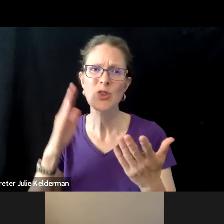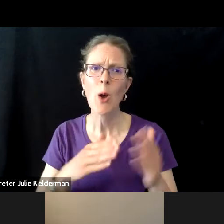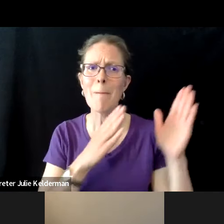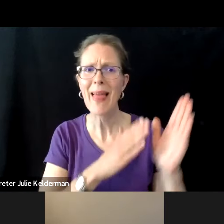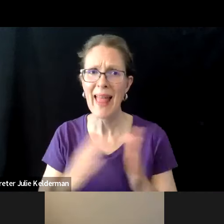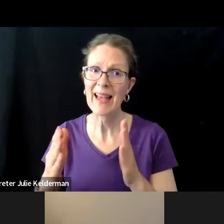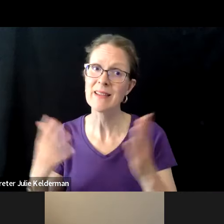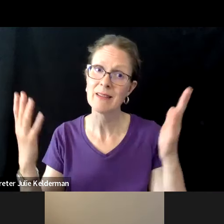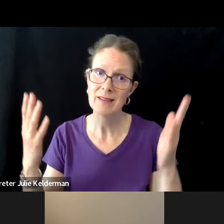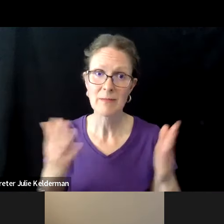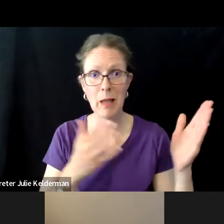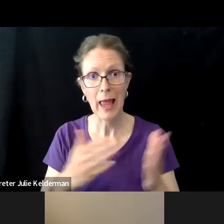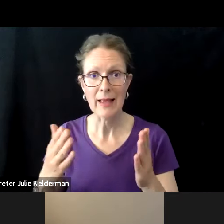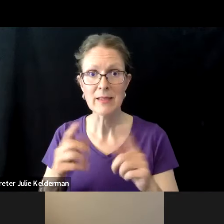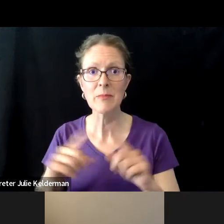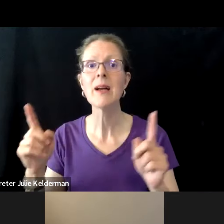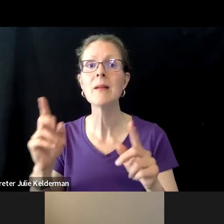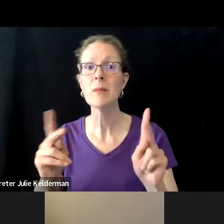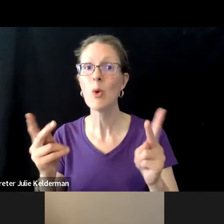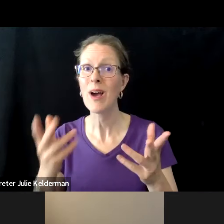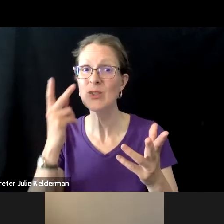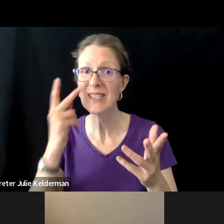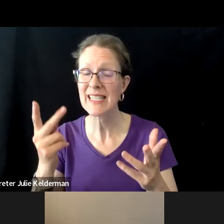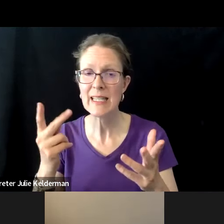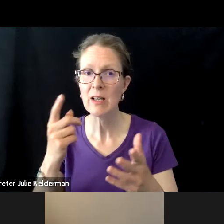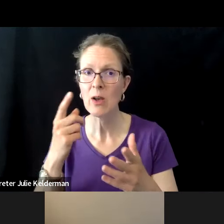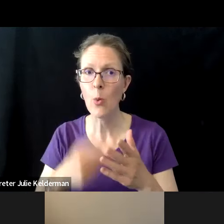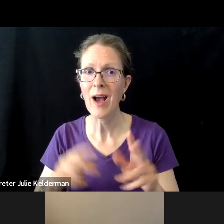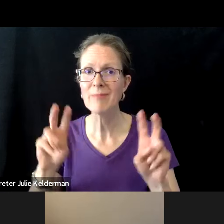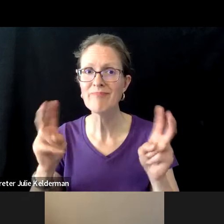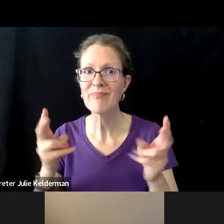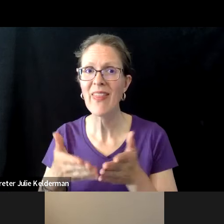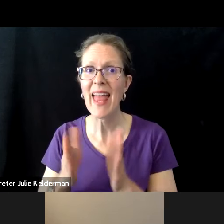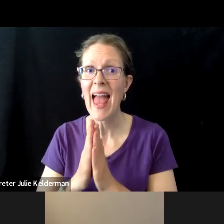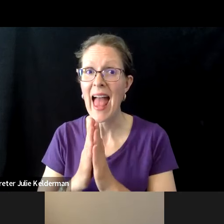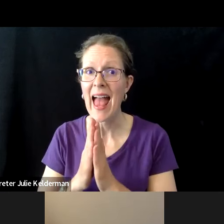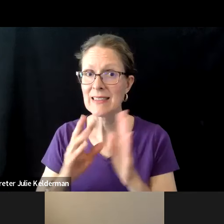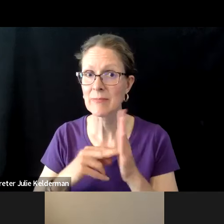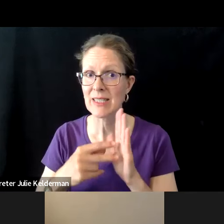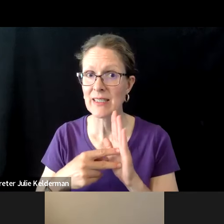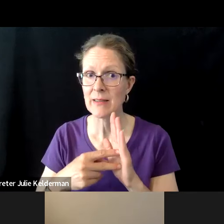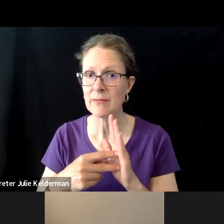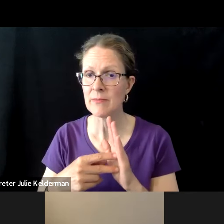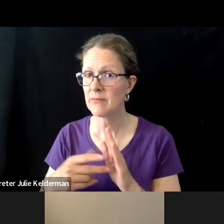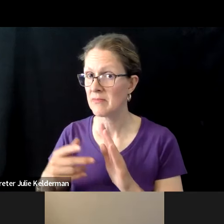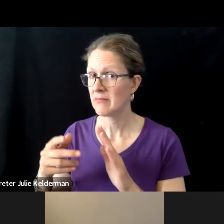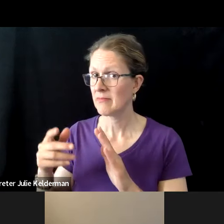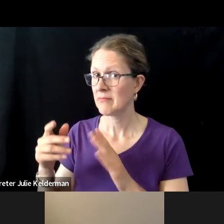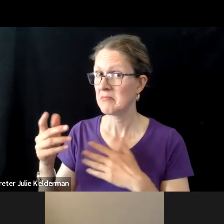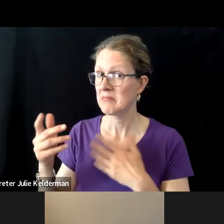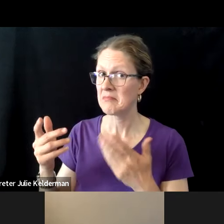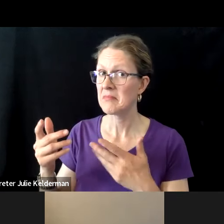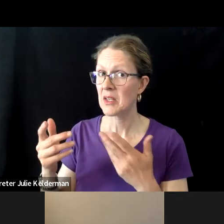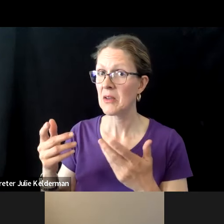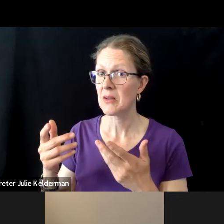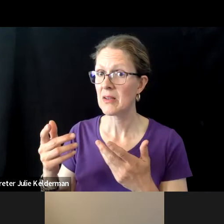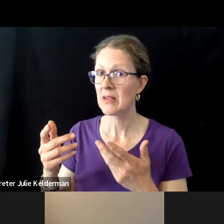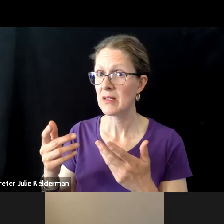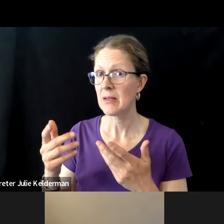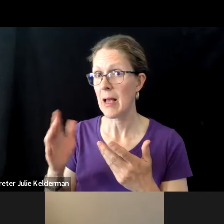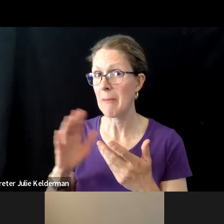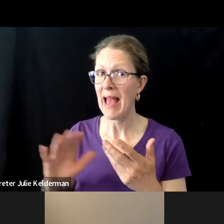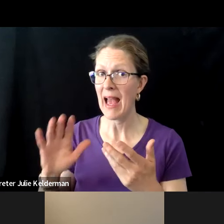like why, what the ask is. As just kind of a thumbnail, I guess, it's about twice as big.